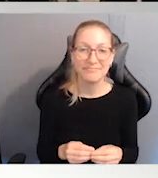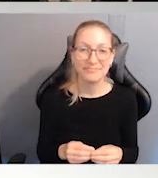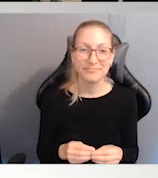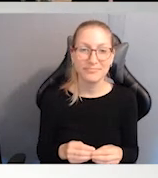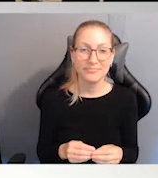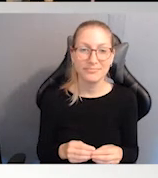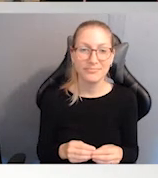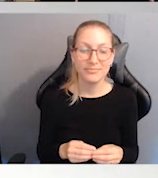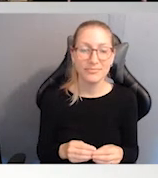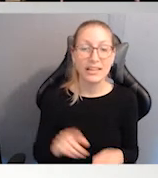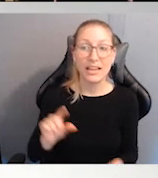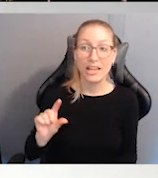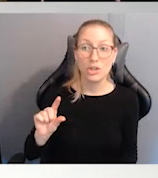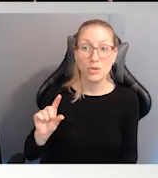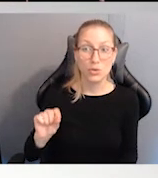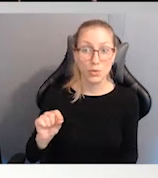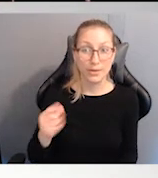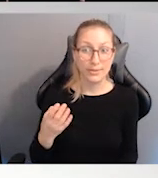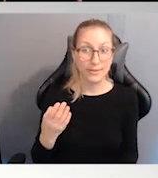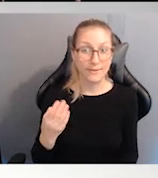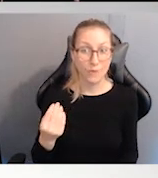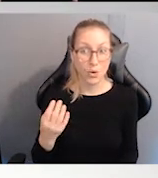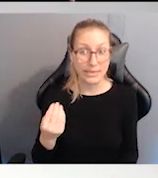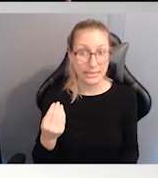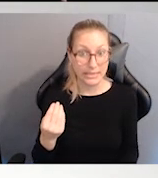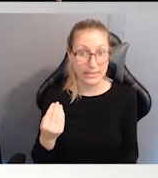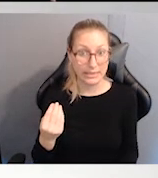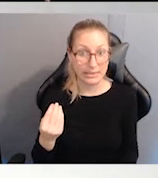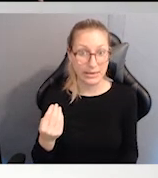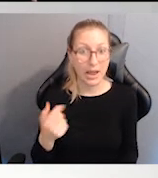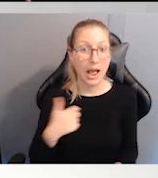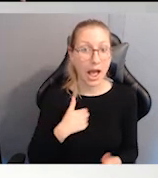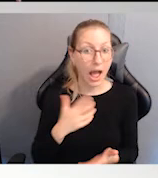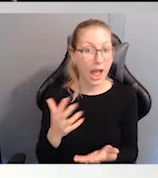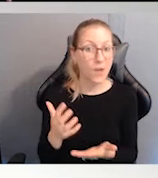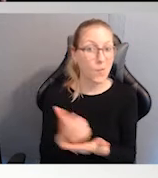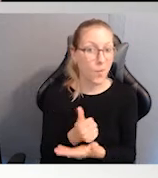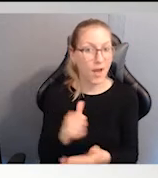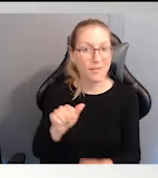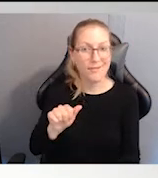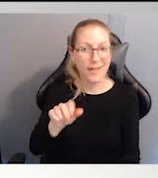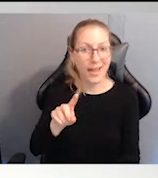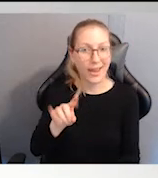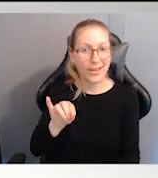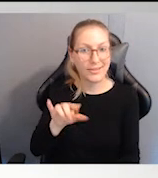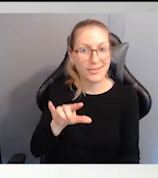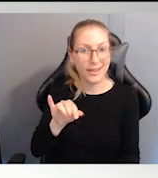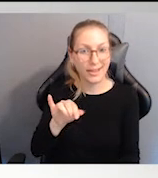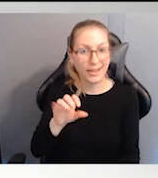In 2014, I won the Adilio Vasquez